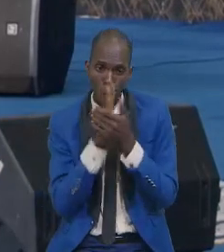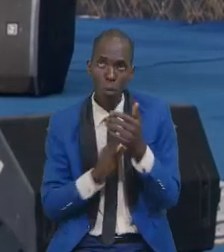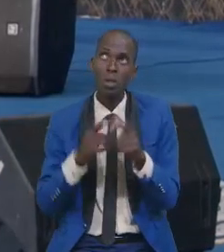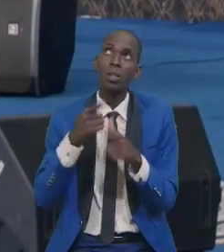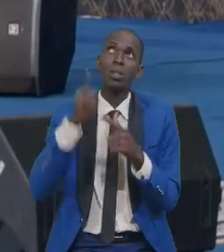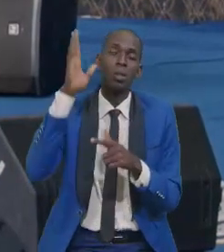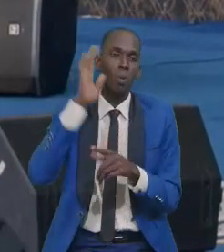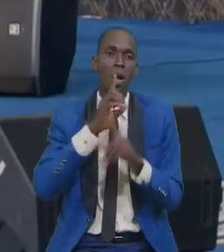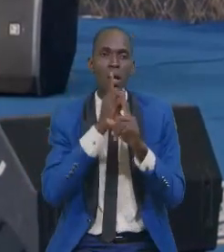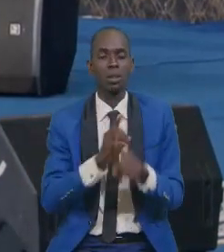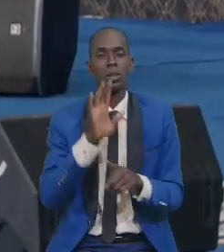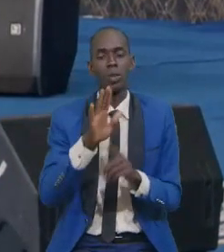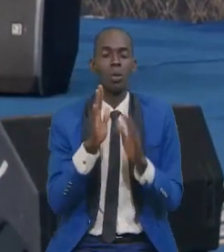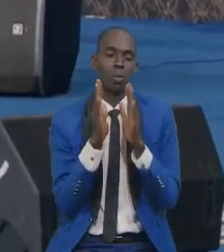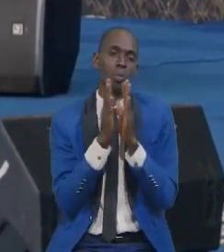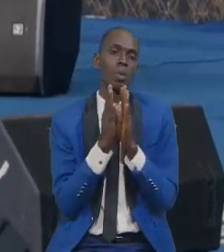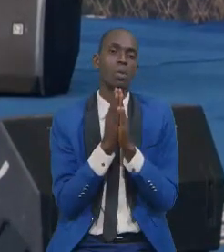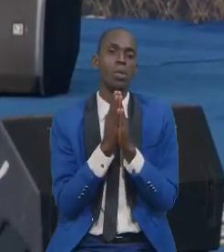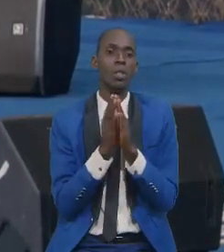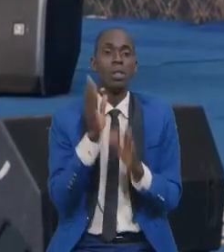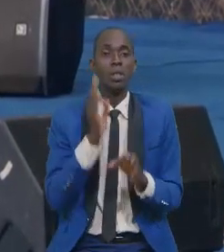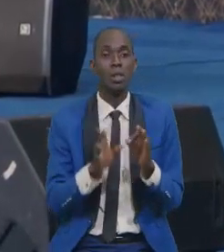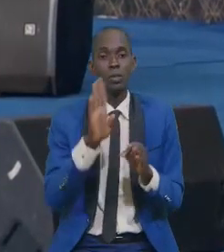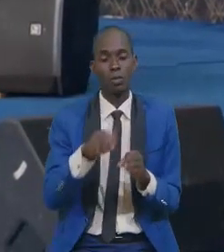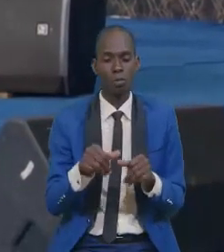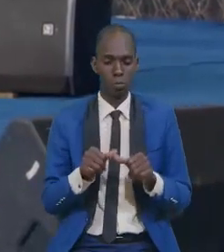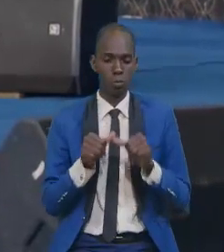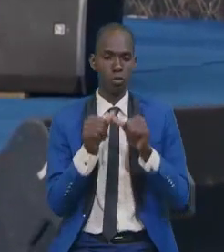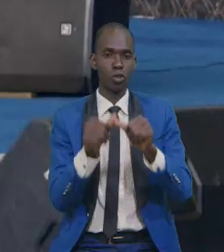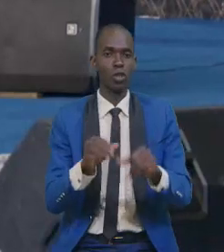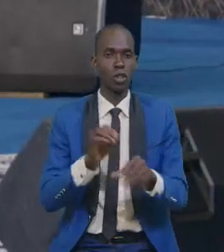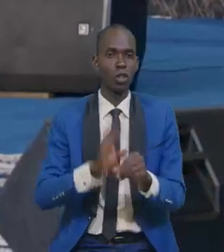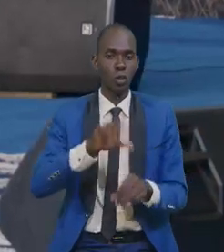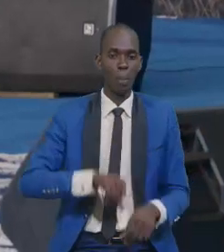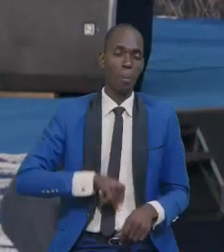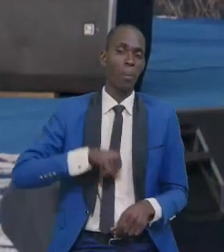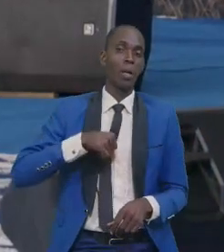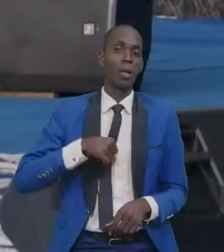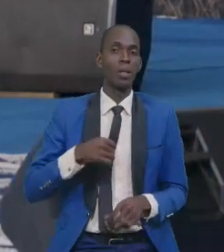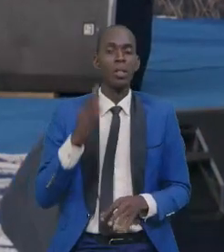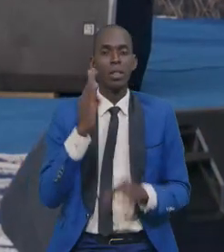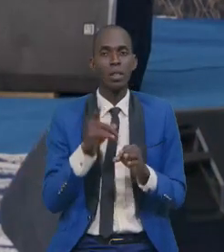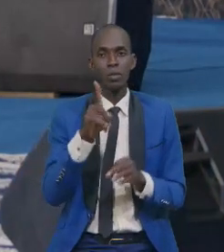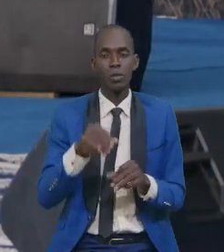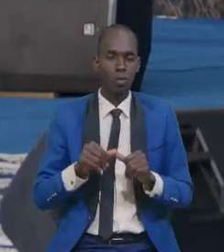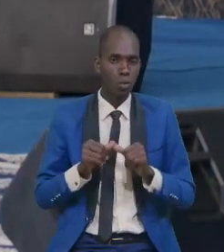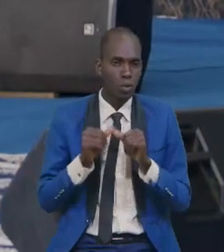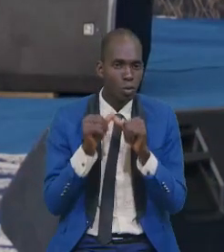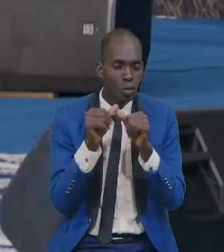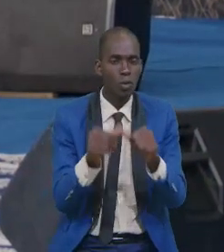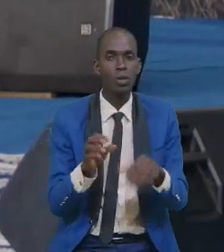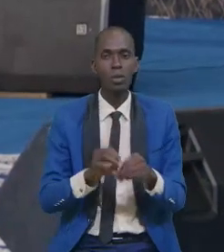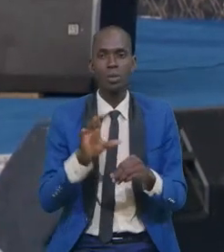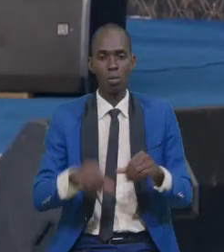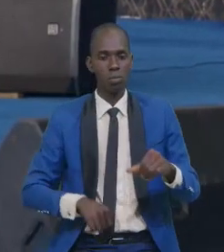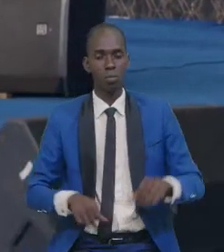prayer. If we remain in pride, if we remain in our ways, if we remain in our